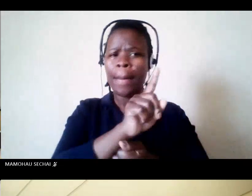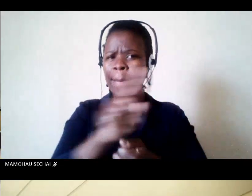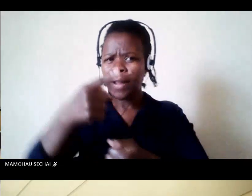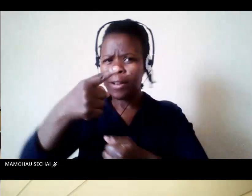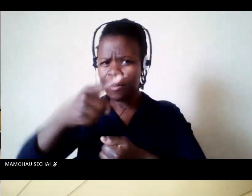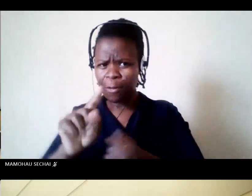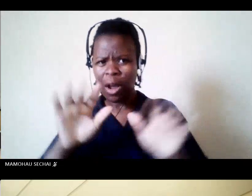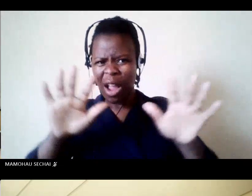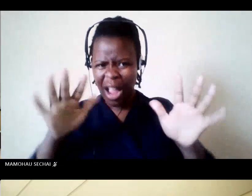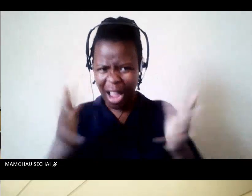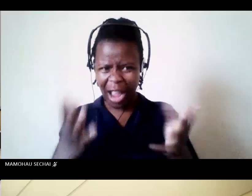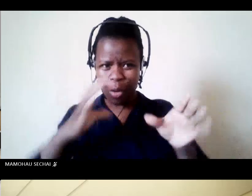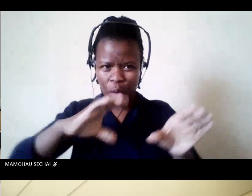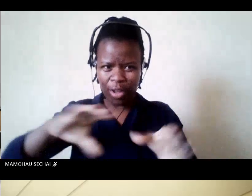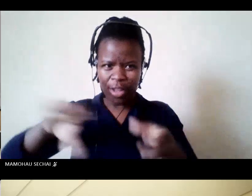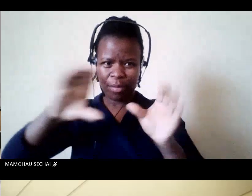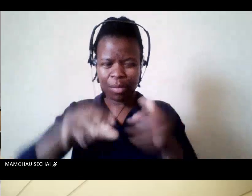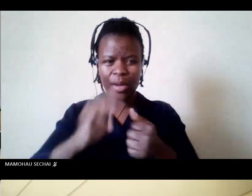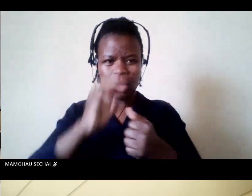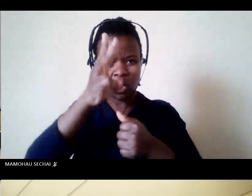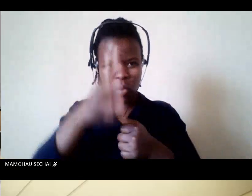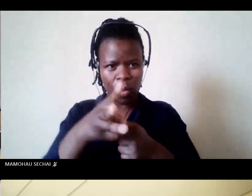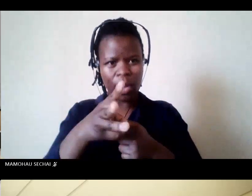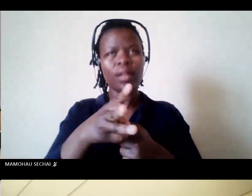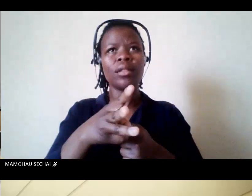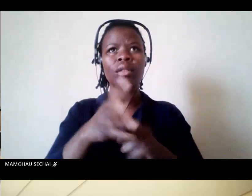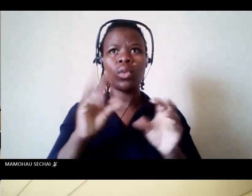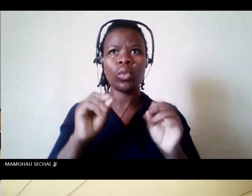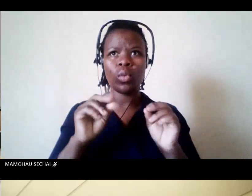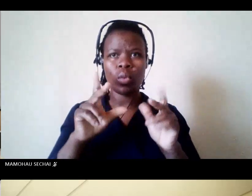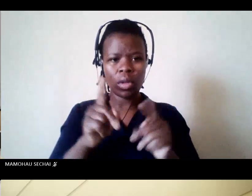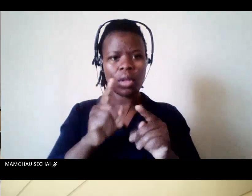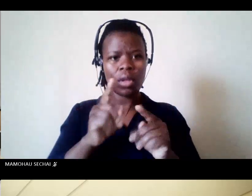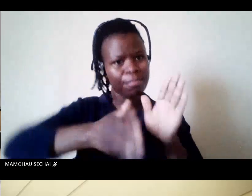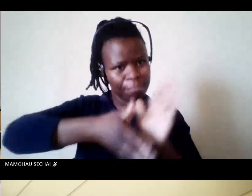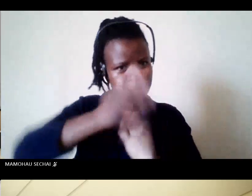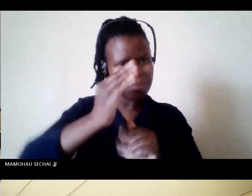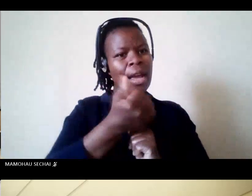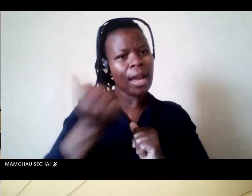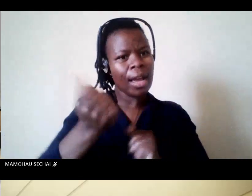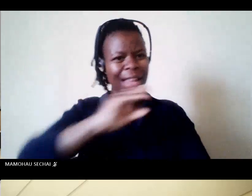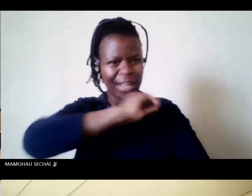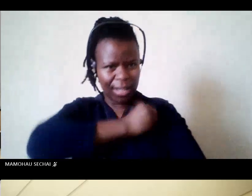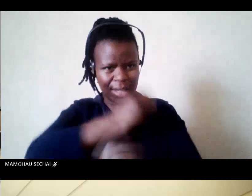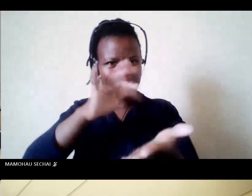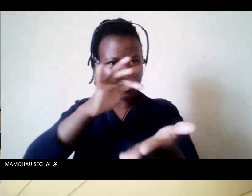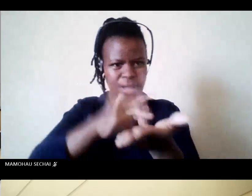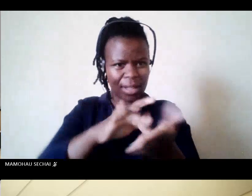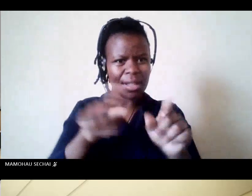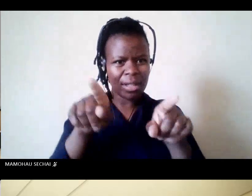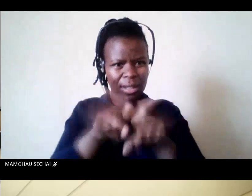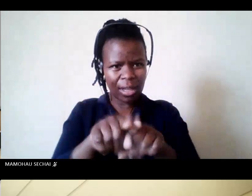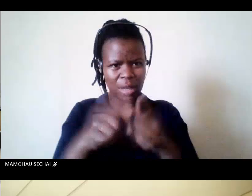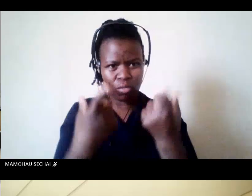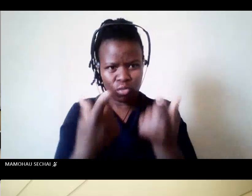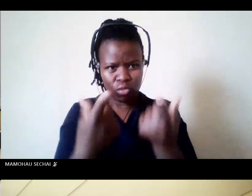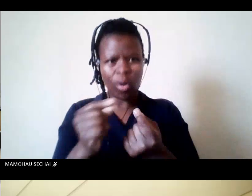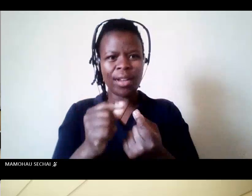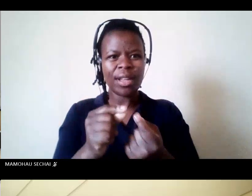they implement, they would go to one of the disability centers and just